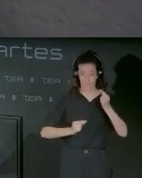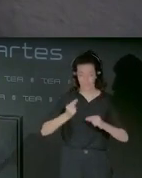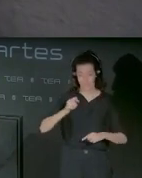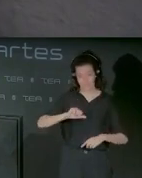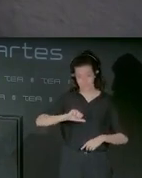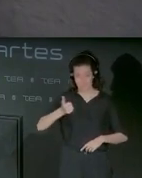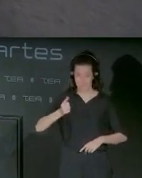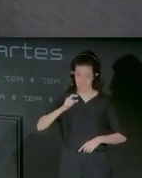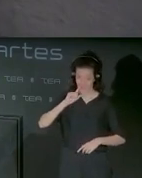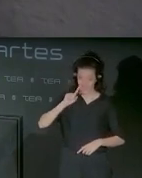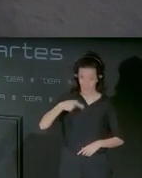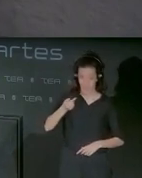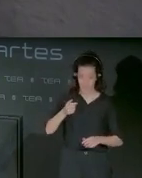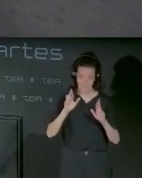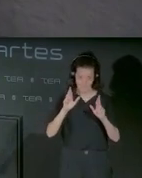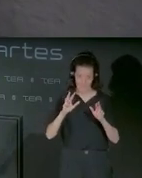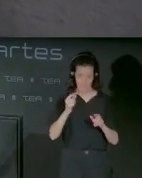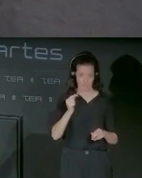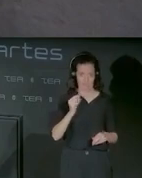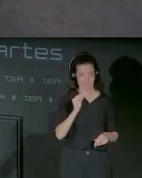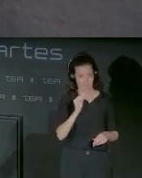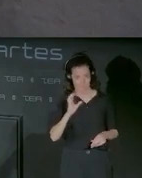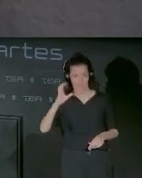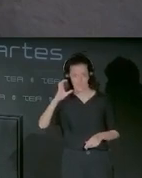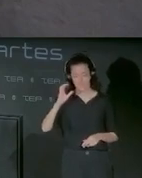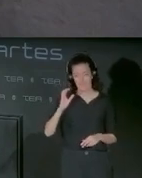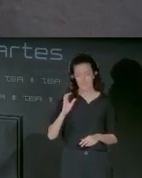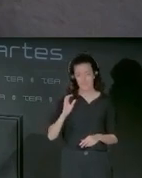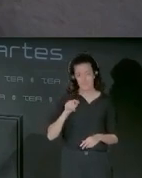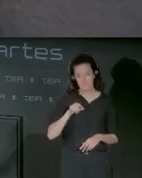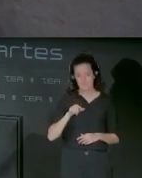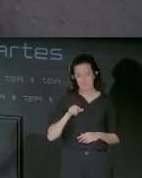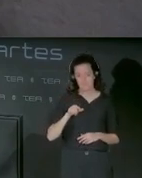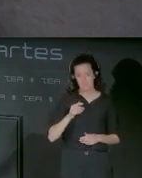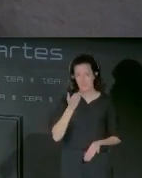and there's quite a lot of studios and